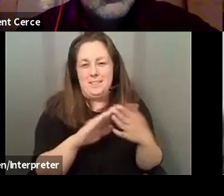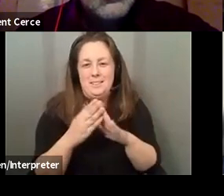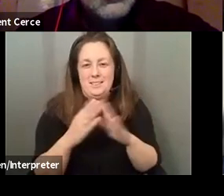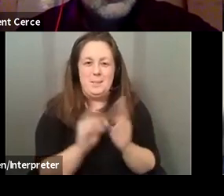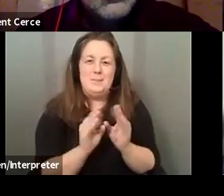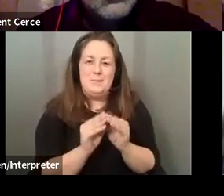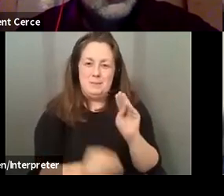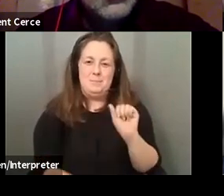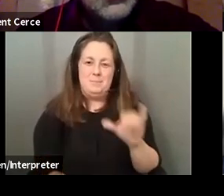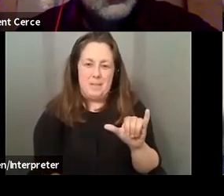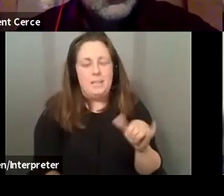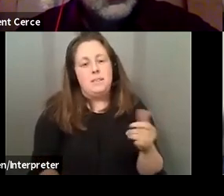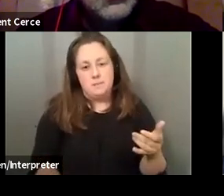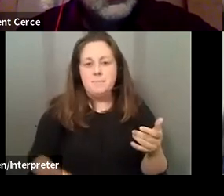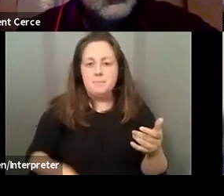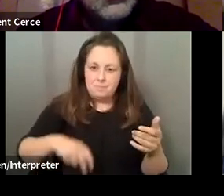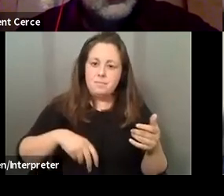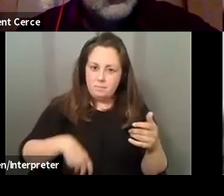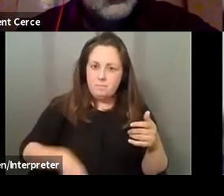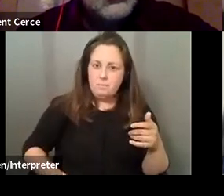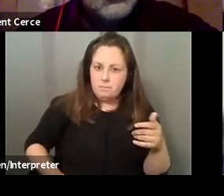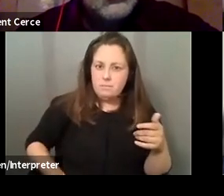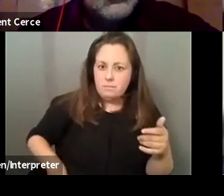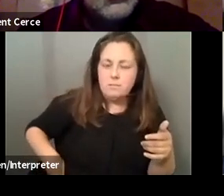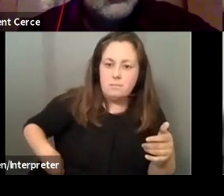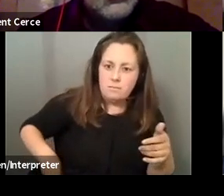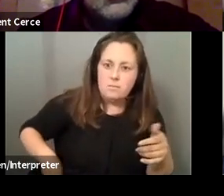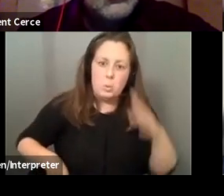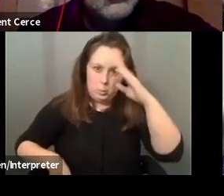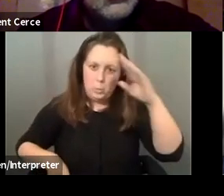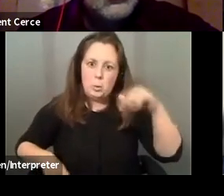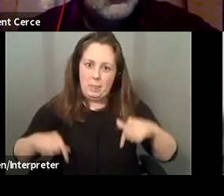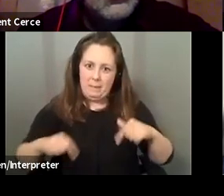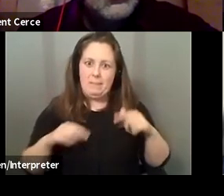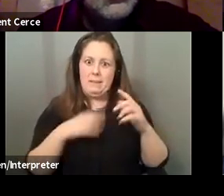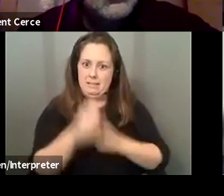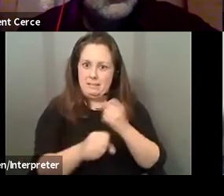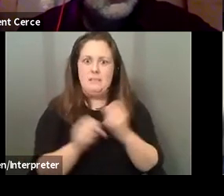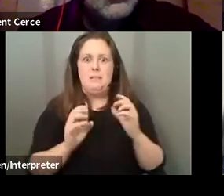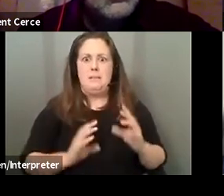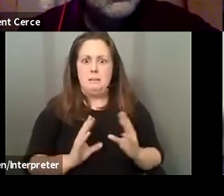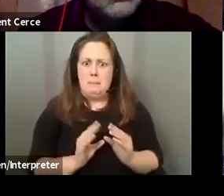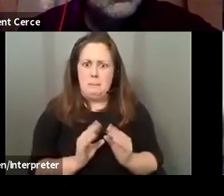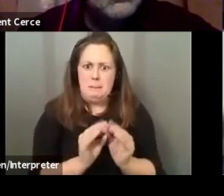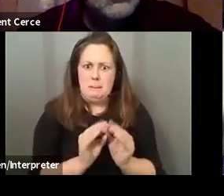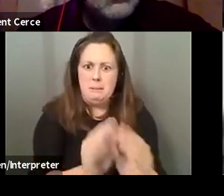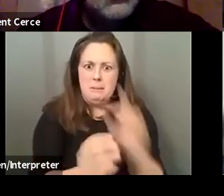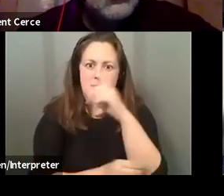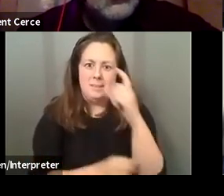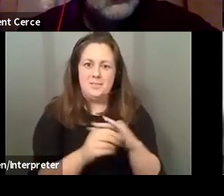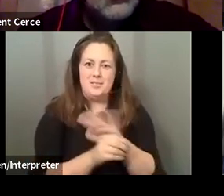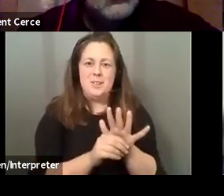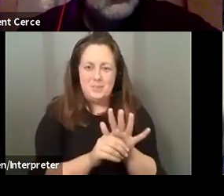from really a lot of the meetings we've had this year. As you know, we've had significantly more meetings this year because of COVID. So